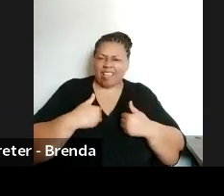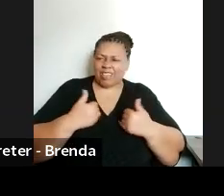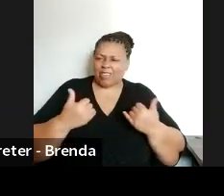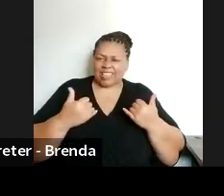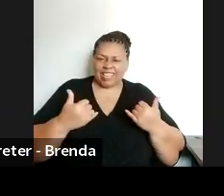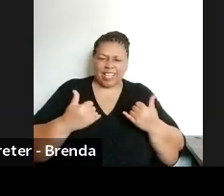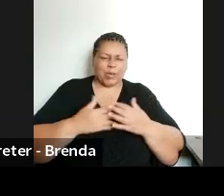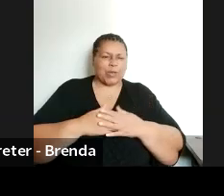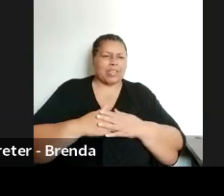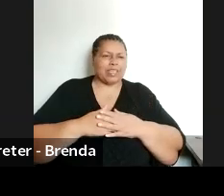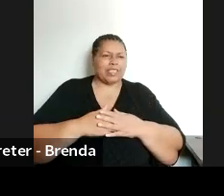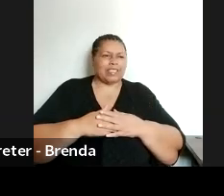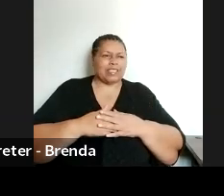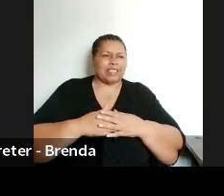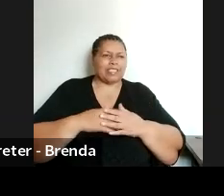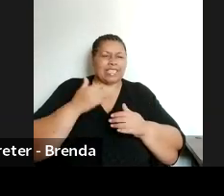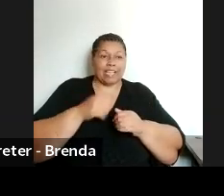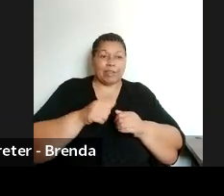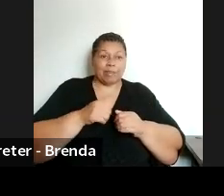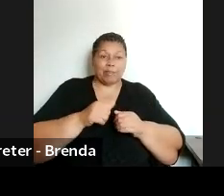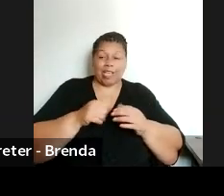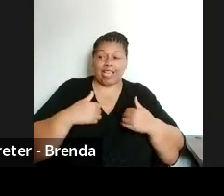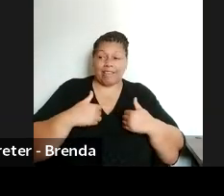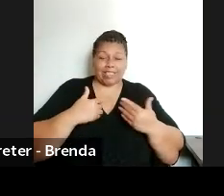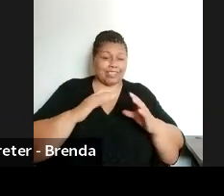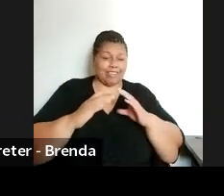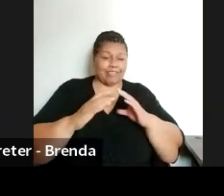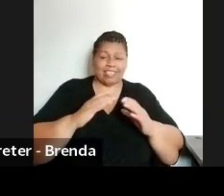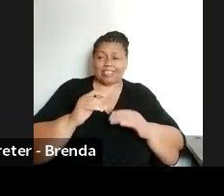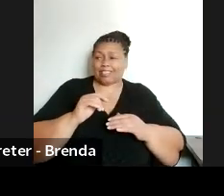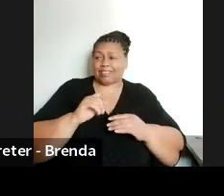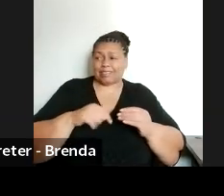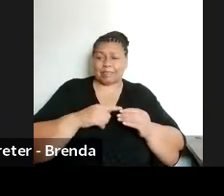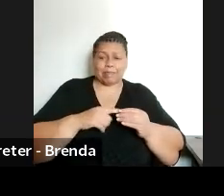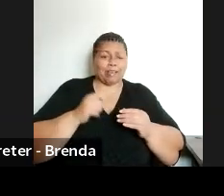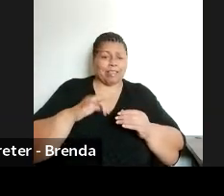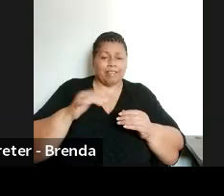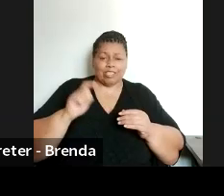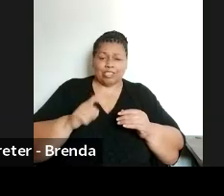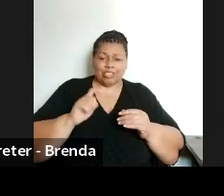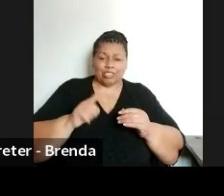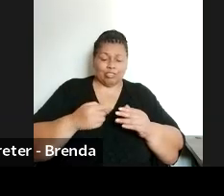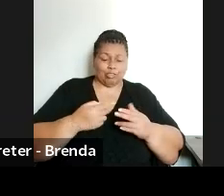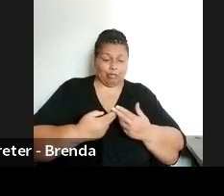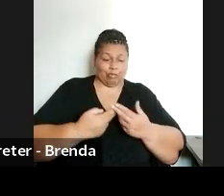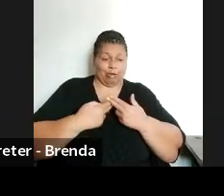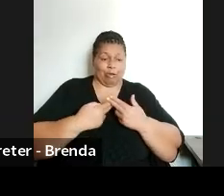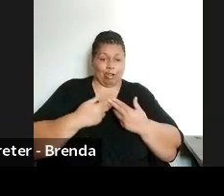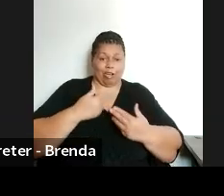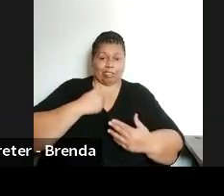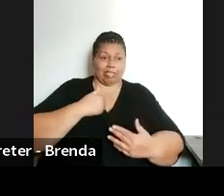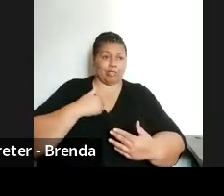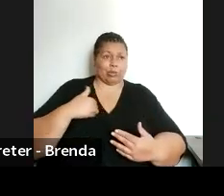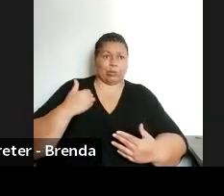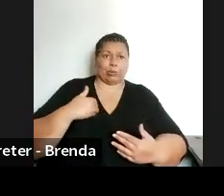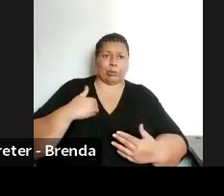now. I remember just having conversations as to whether or not we should be referring to ourselves as youth, because